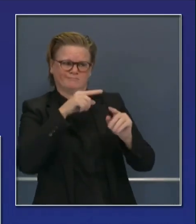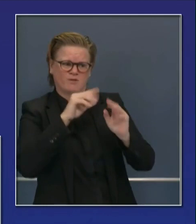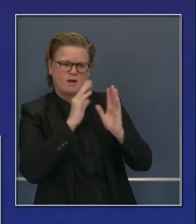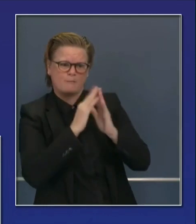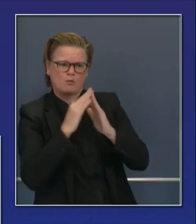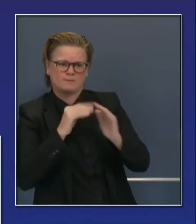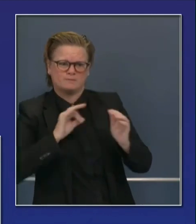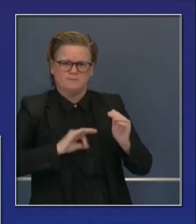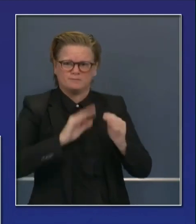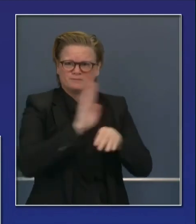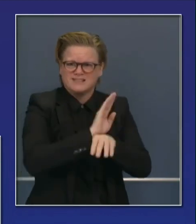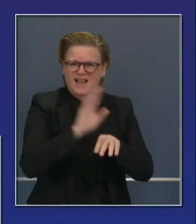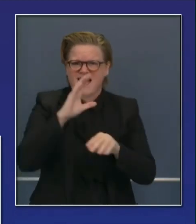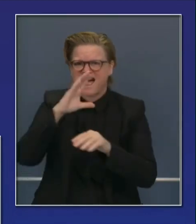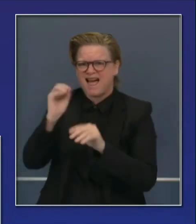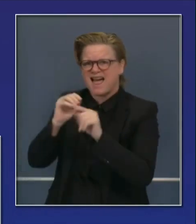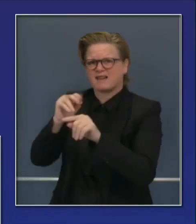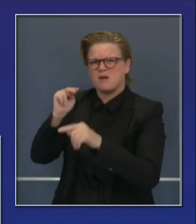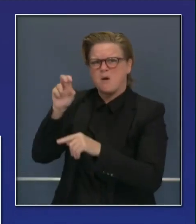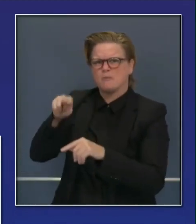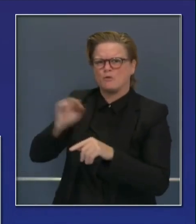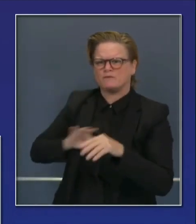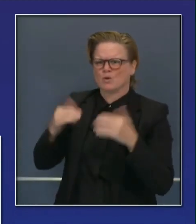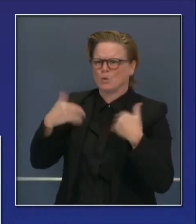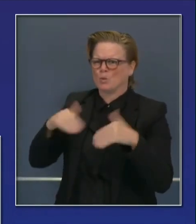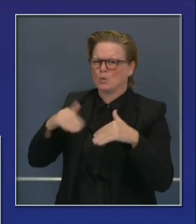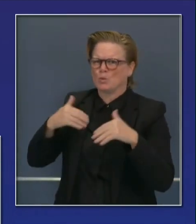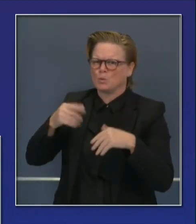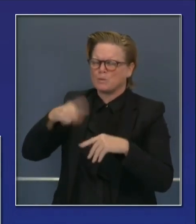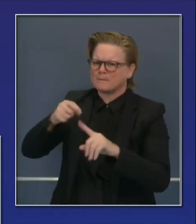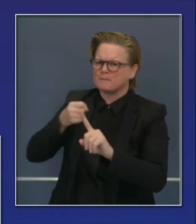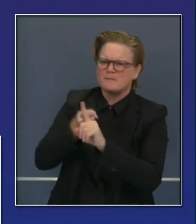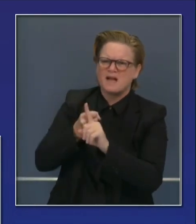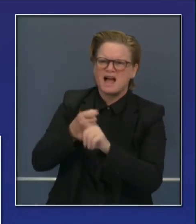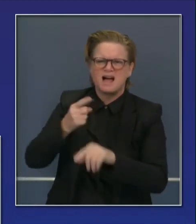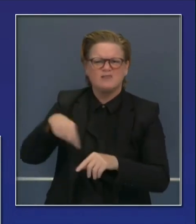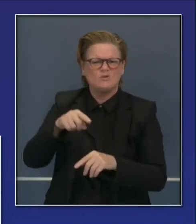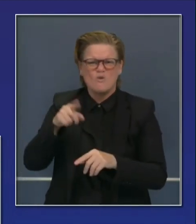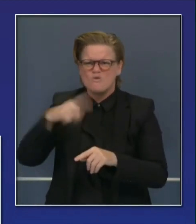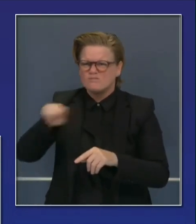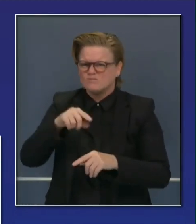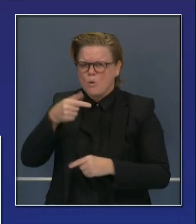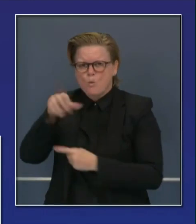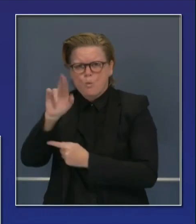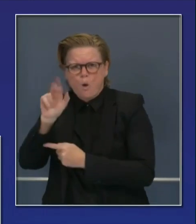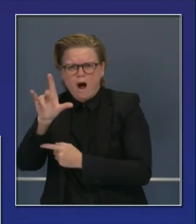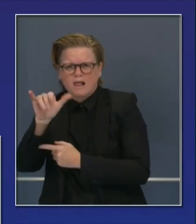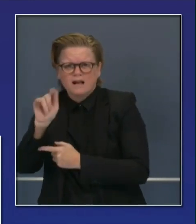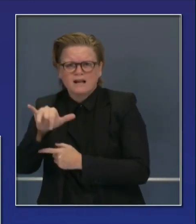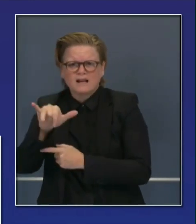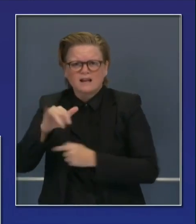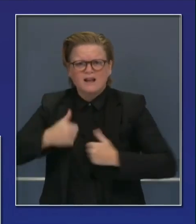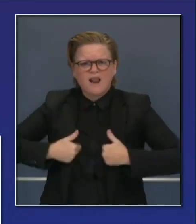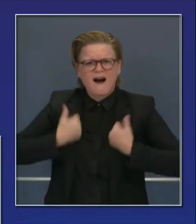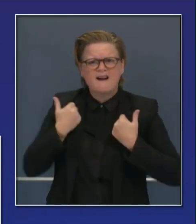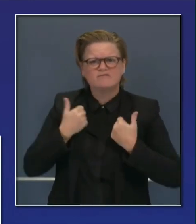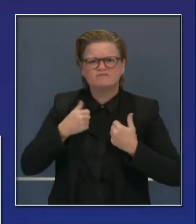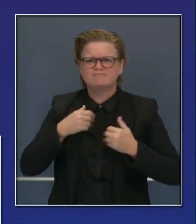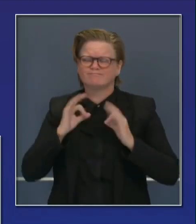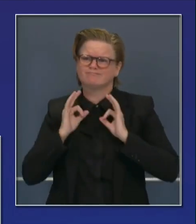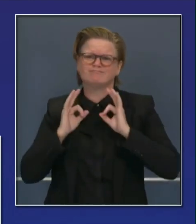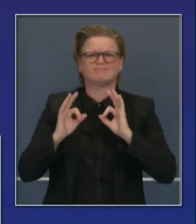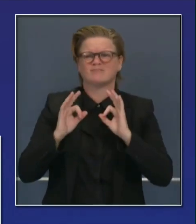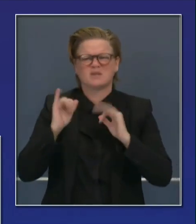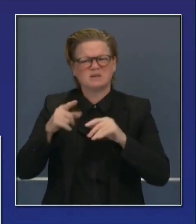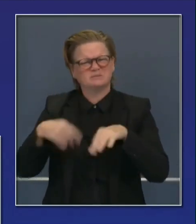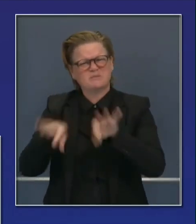of what makes life worth living, meaning what makes our quality of life so special here in the state of California. And they need